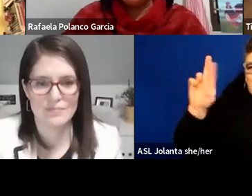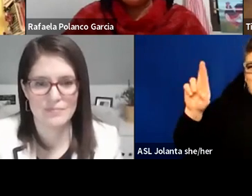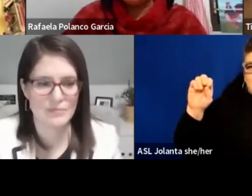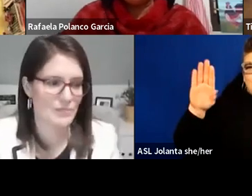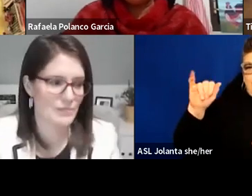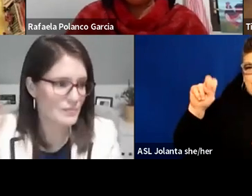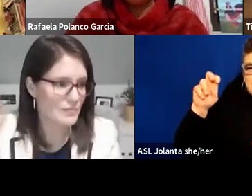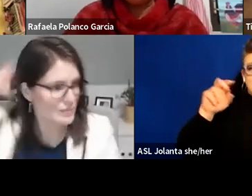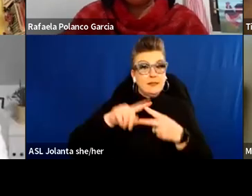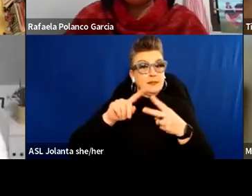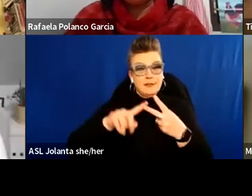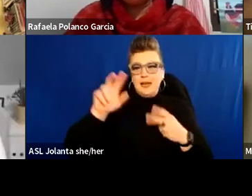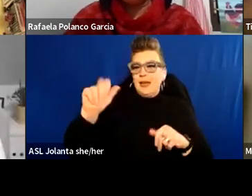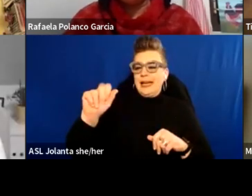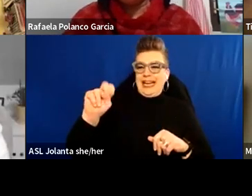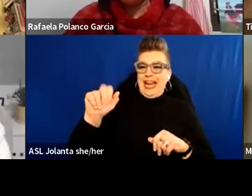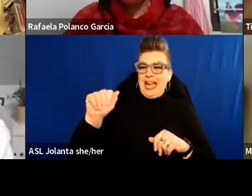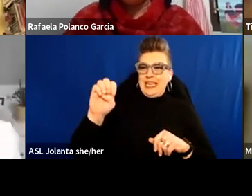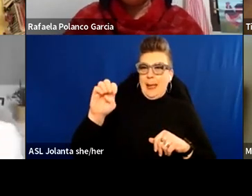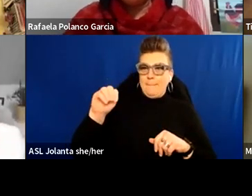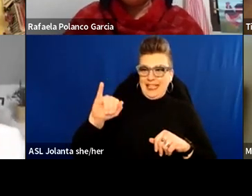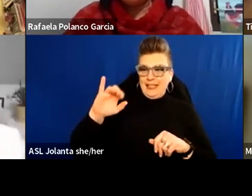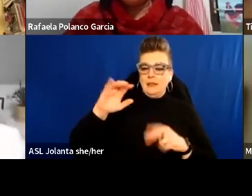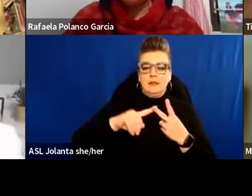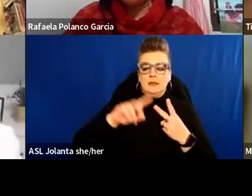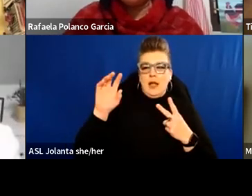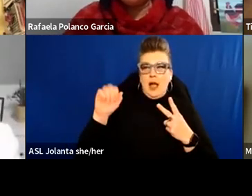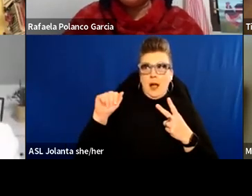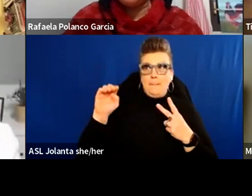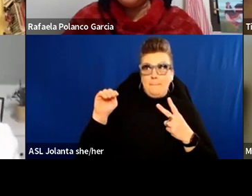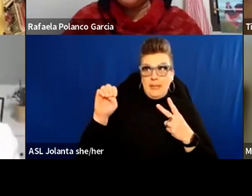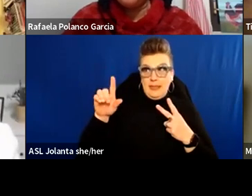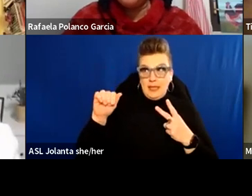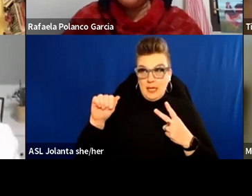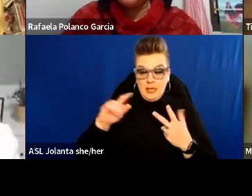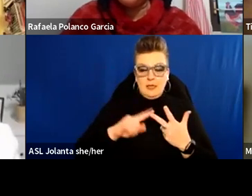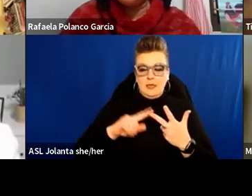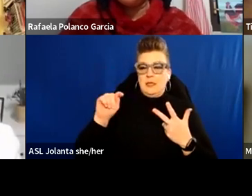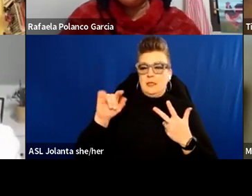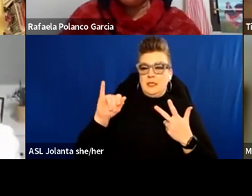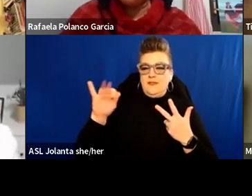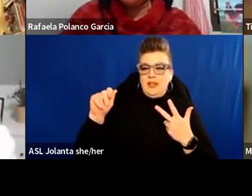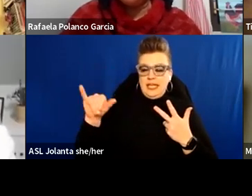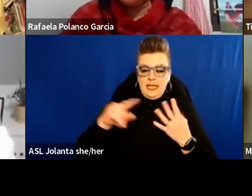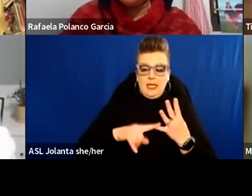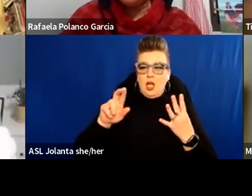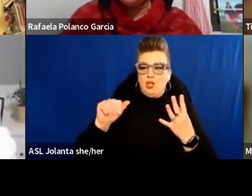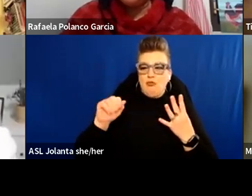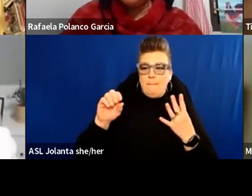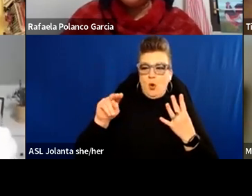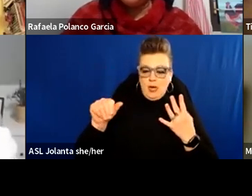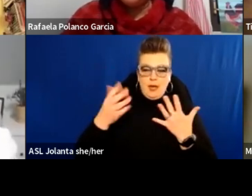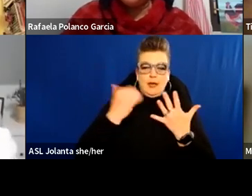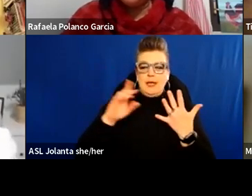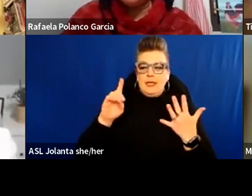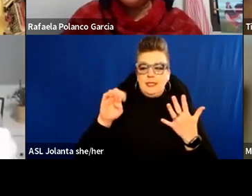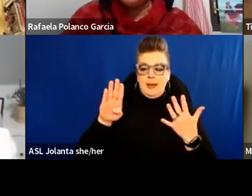journal amelia edmond tiffany vassell ramona shay marcel and deb shea if you could